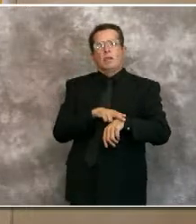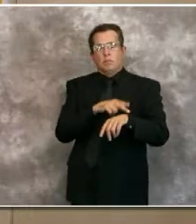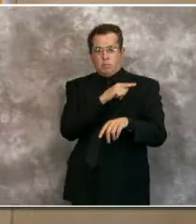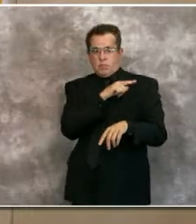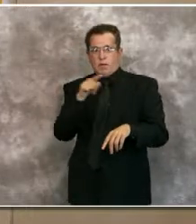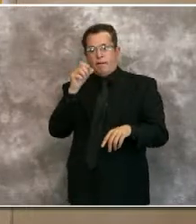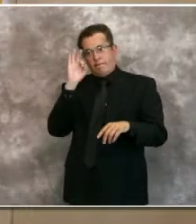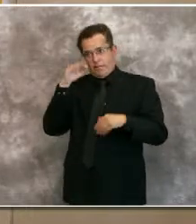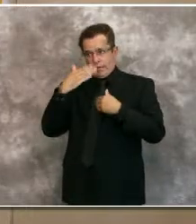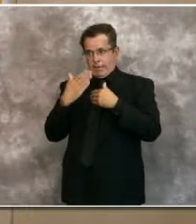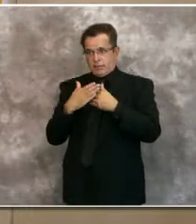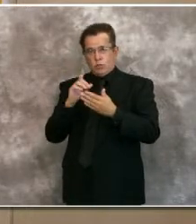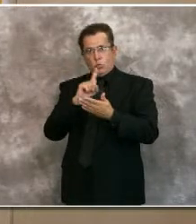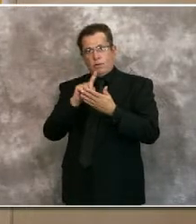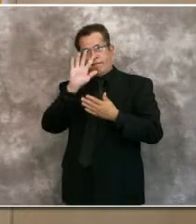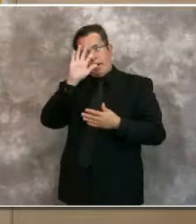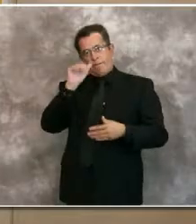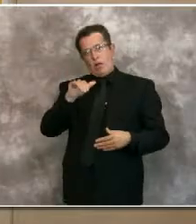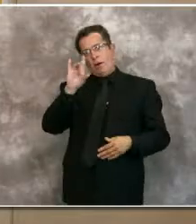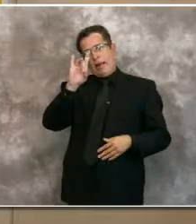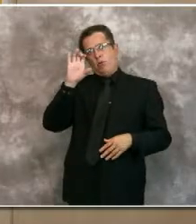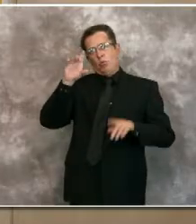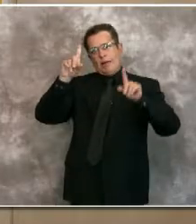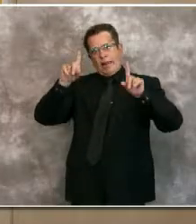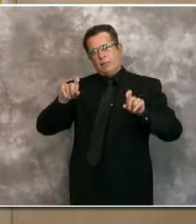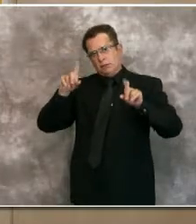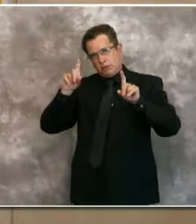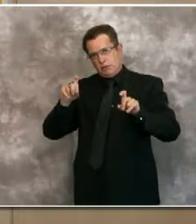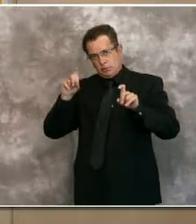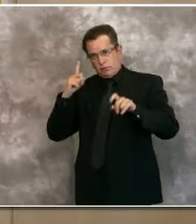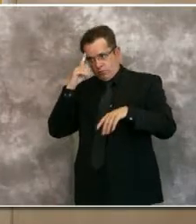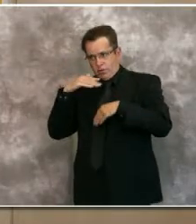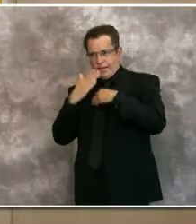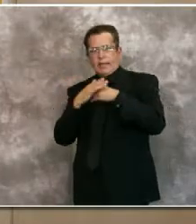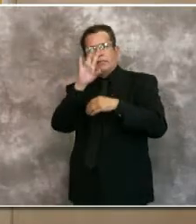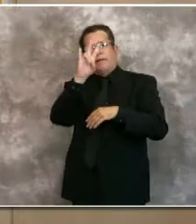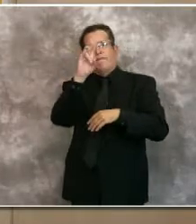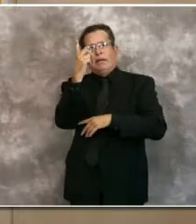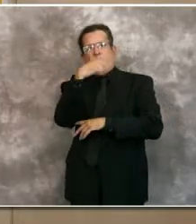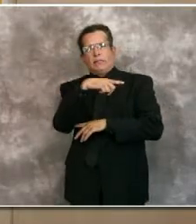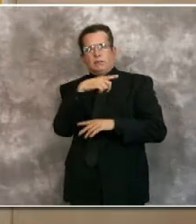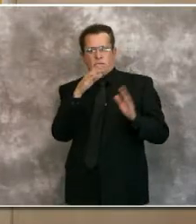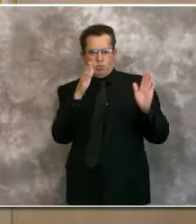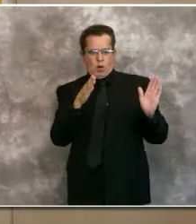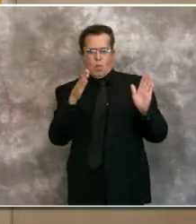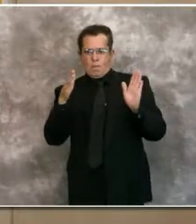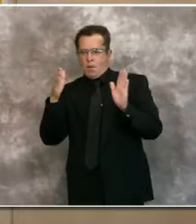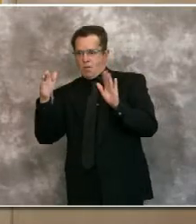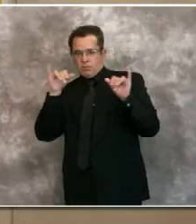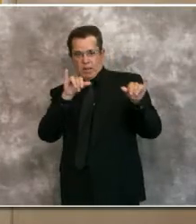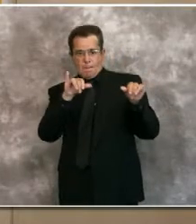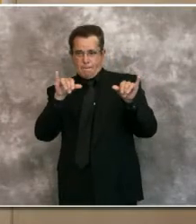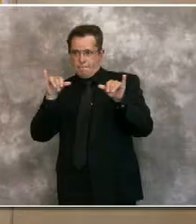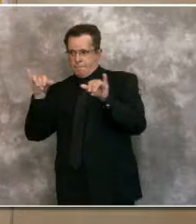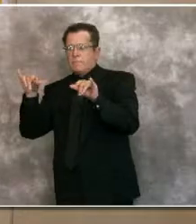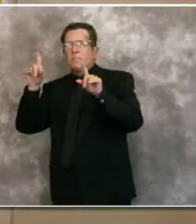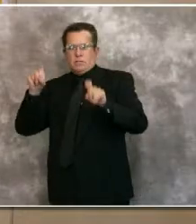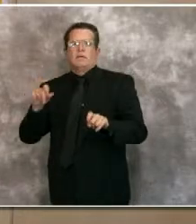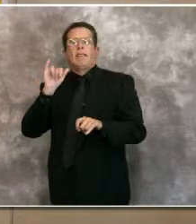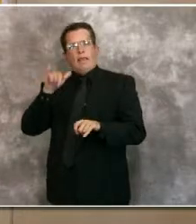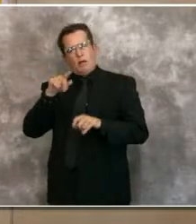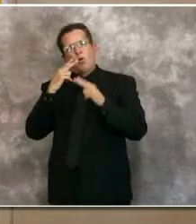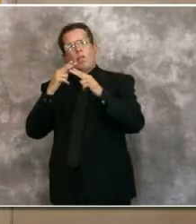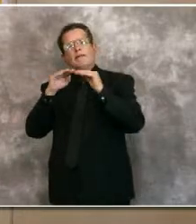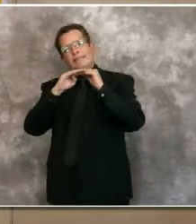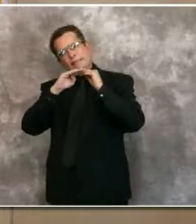have 5,800 tests performed for the next 7 days, that's consistent testing. And that's what we want to